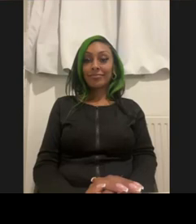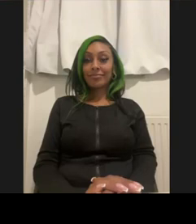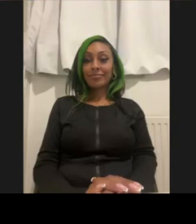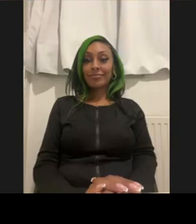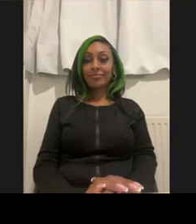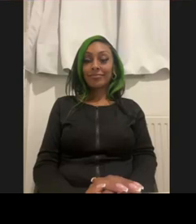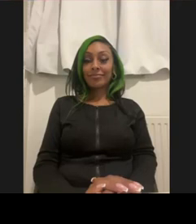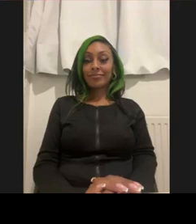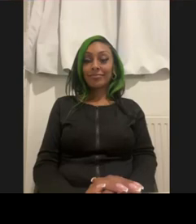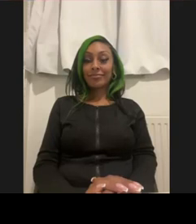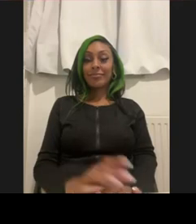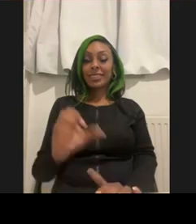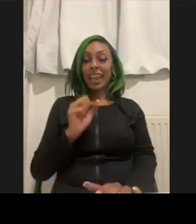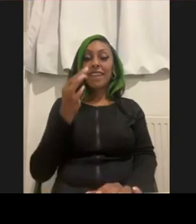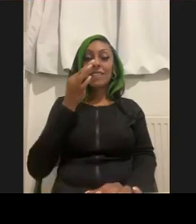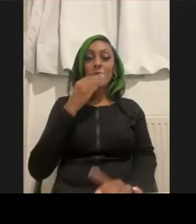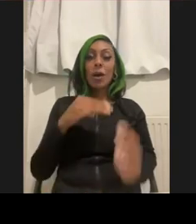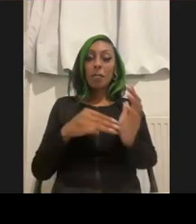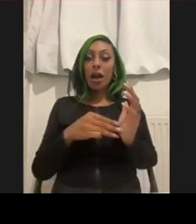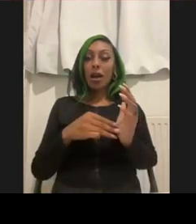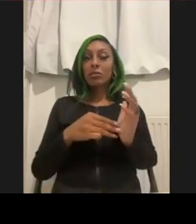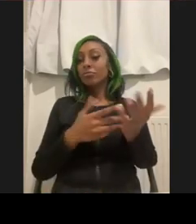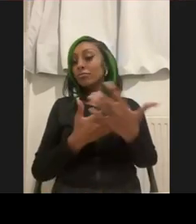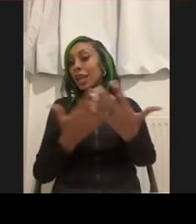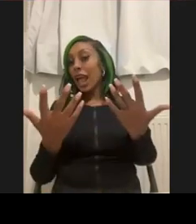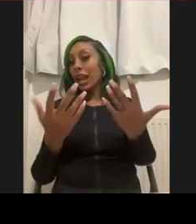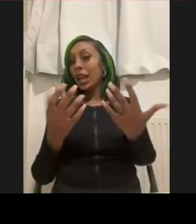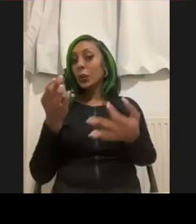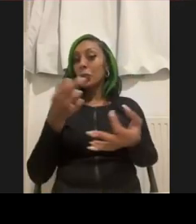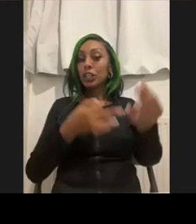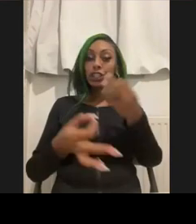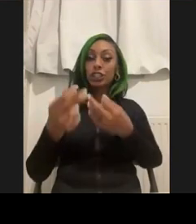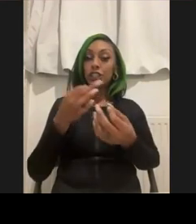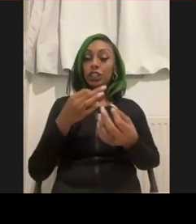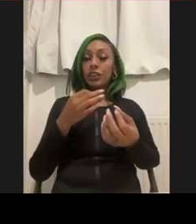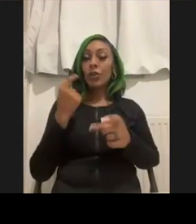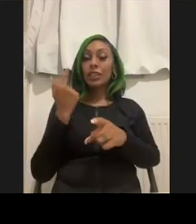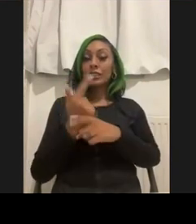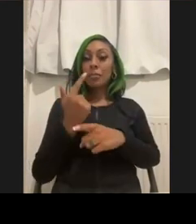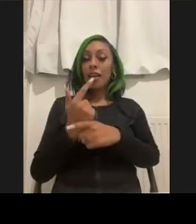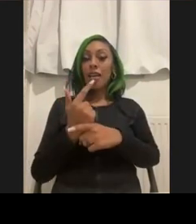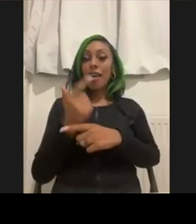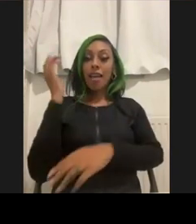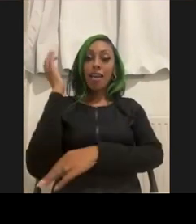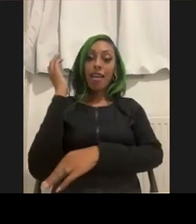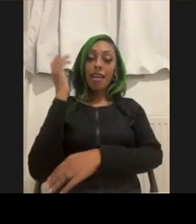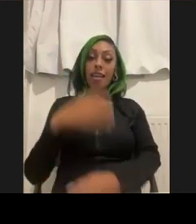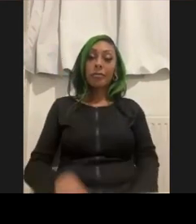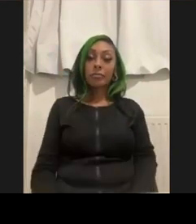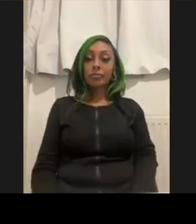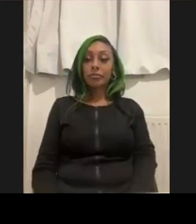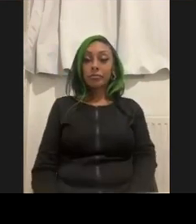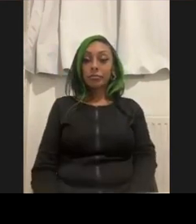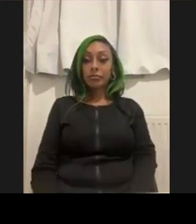moment just to notice if there's any questions for any of the speakers or any follow-ups that anyone would like to share in the